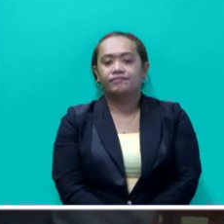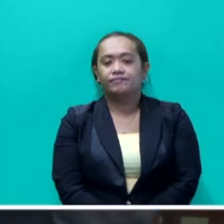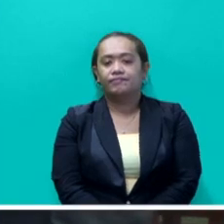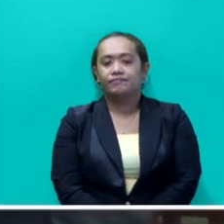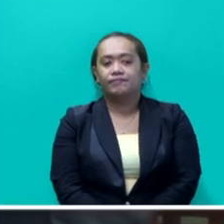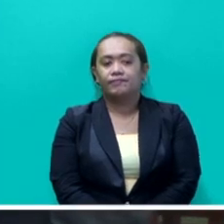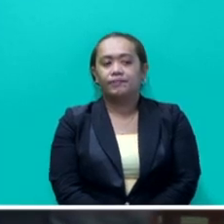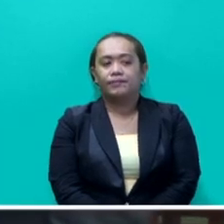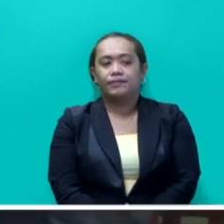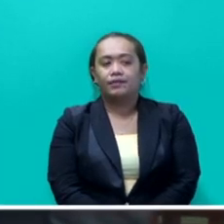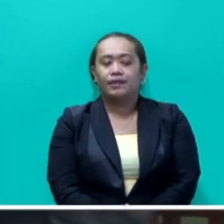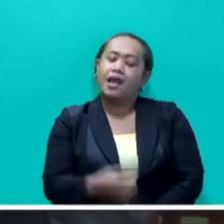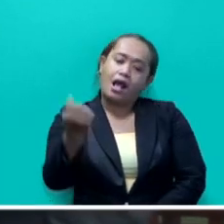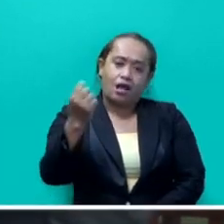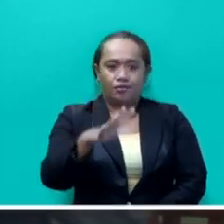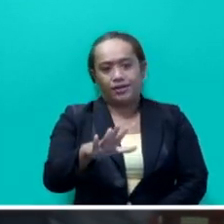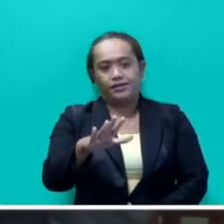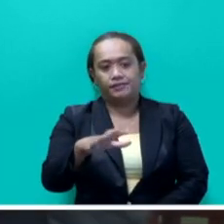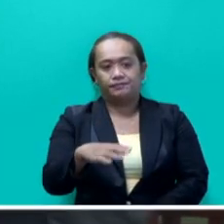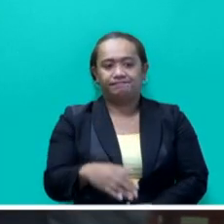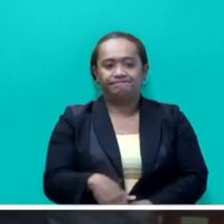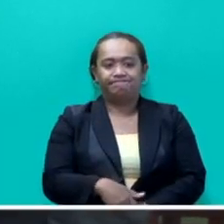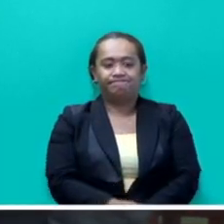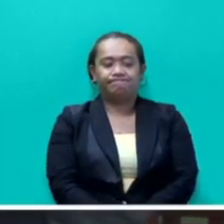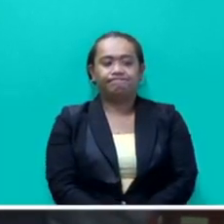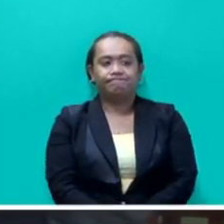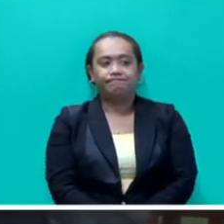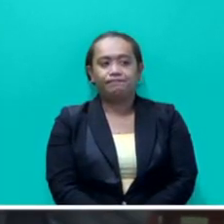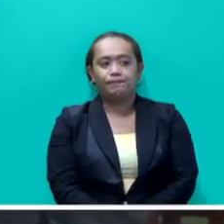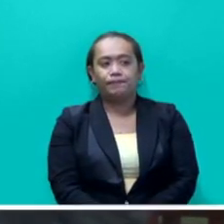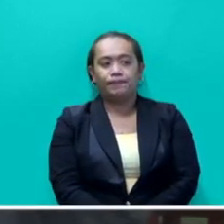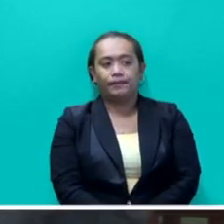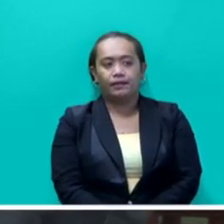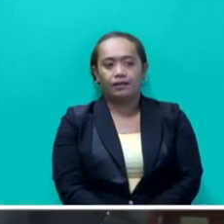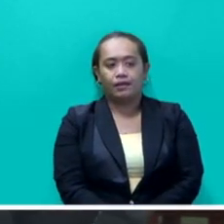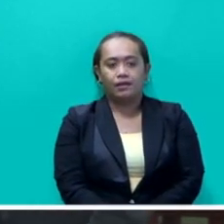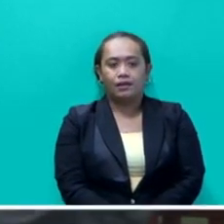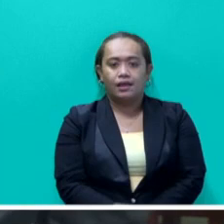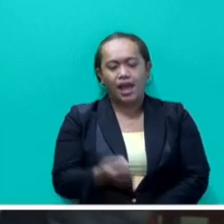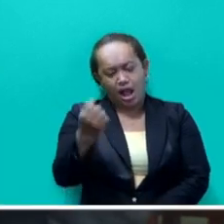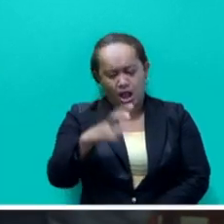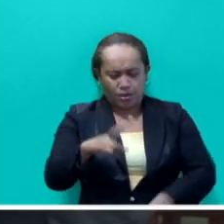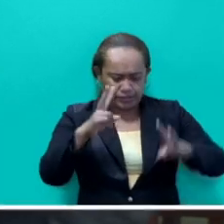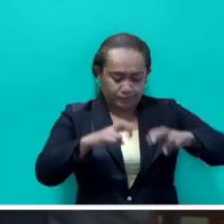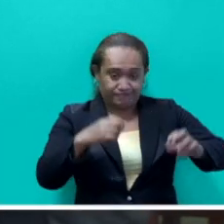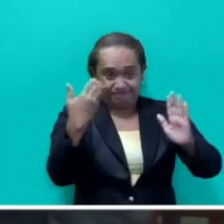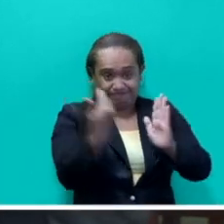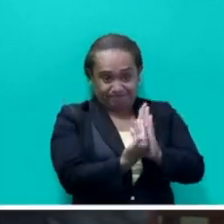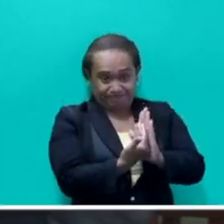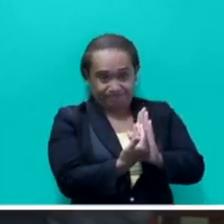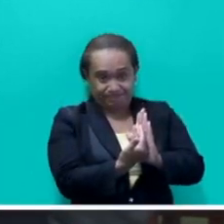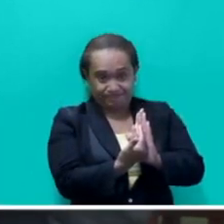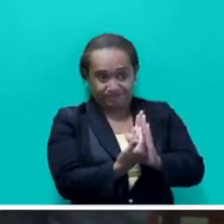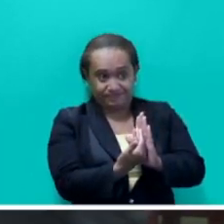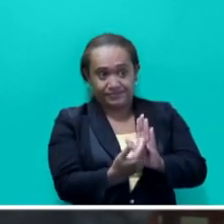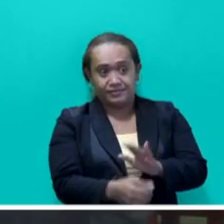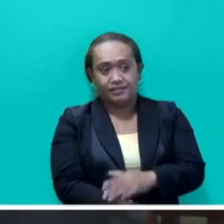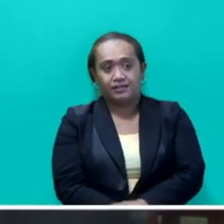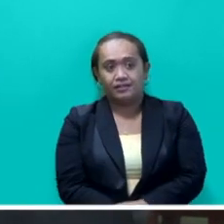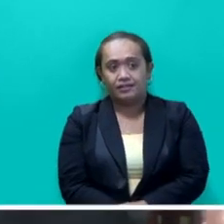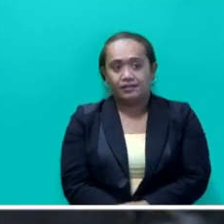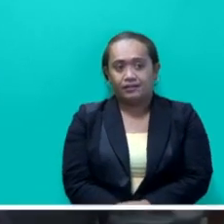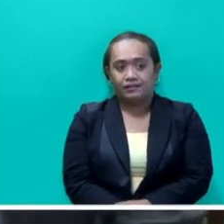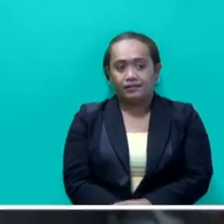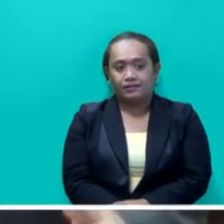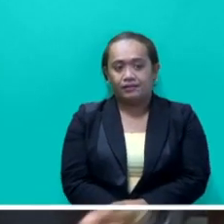I've made my point, Mr. Speaker, sir. So, I've looked at that. And then, I'm also a